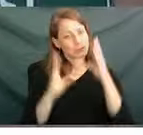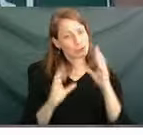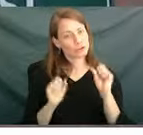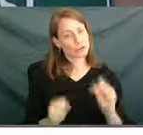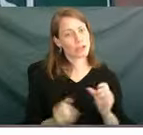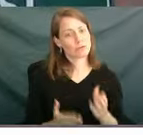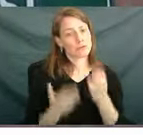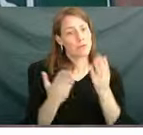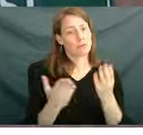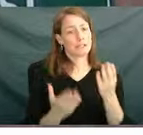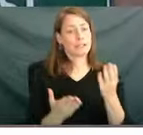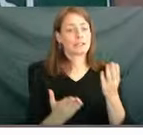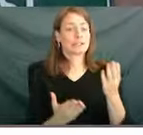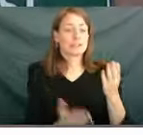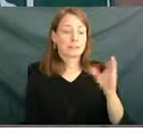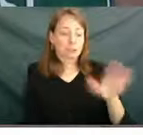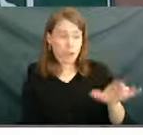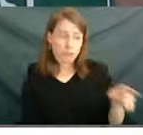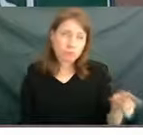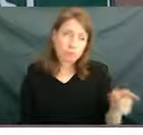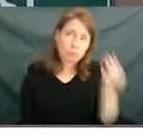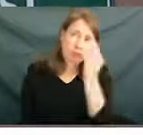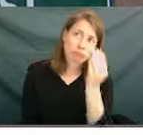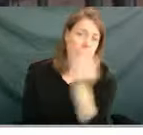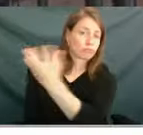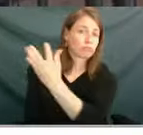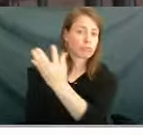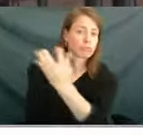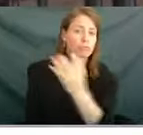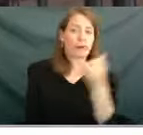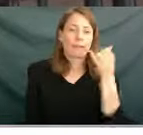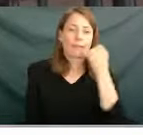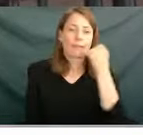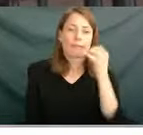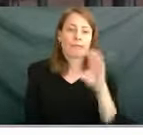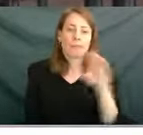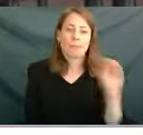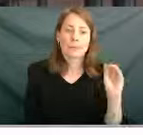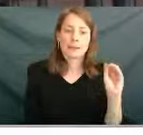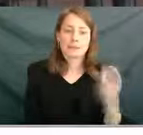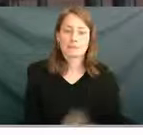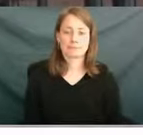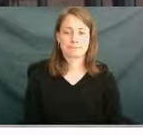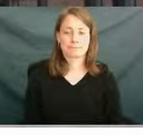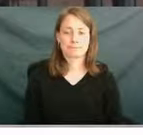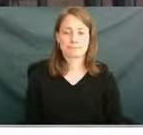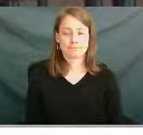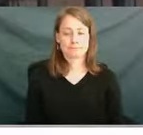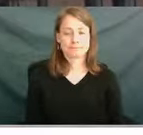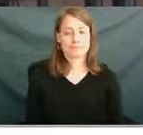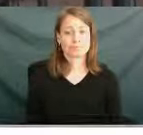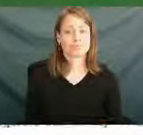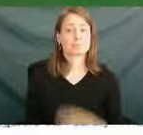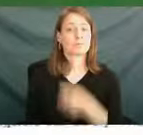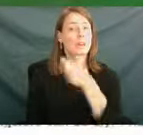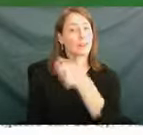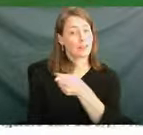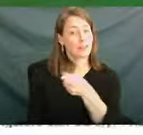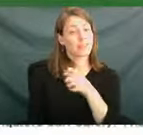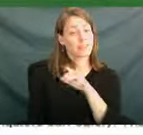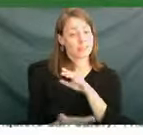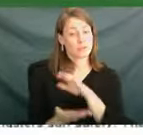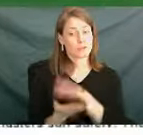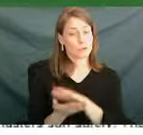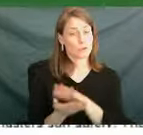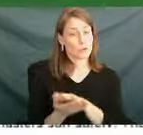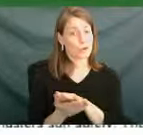provider. Breydon Forest School has been awarded top marks for e-safety after reviewing its policies through an online system designed by